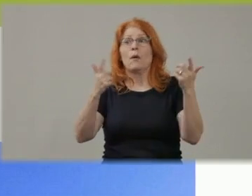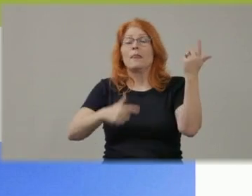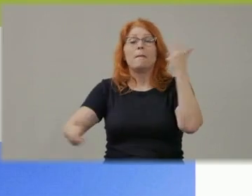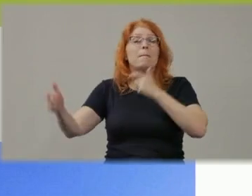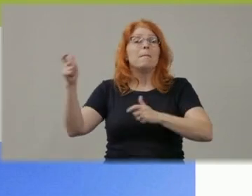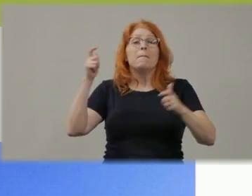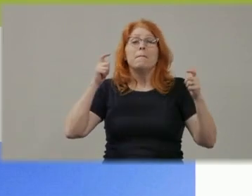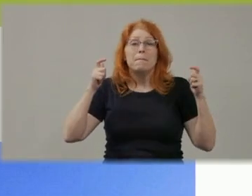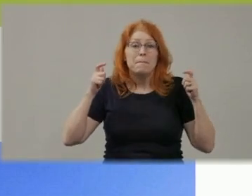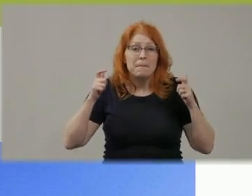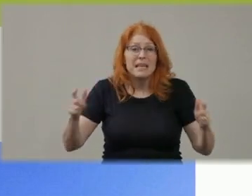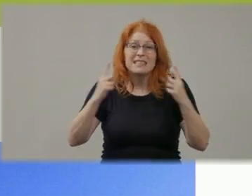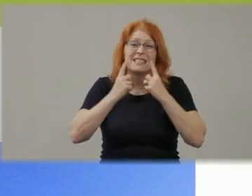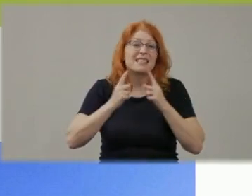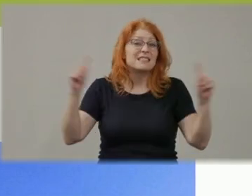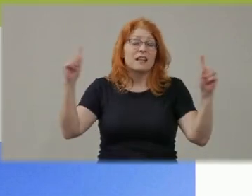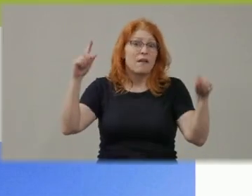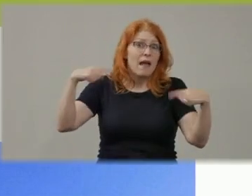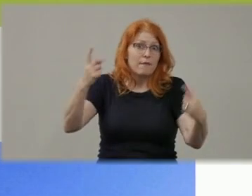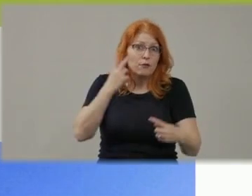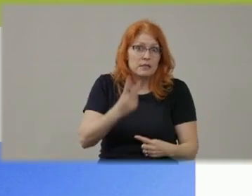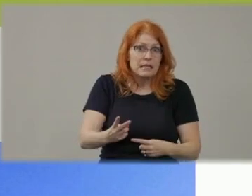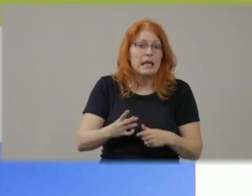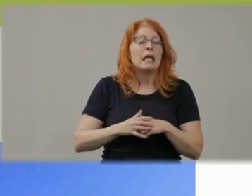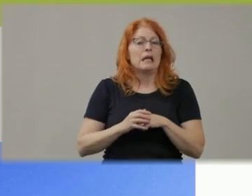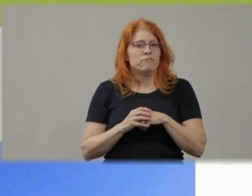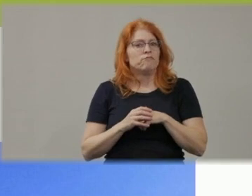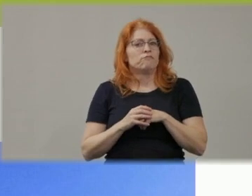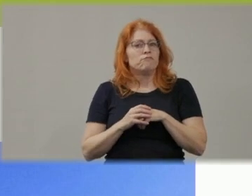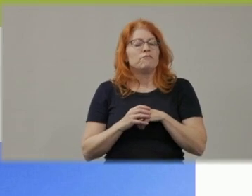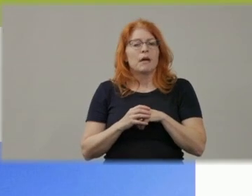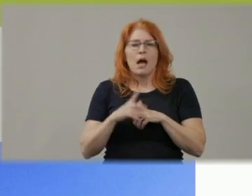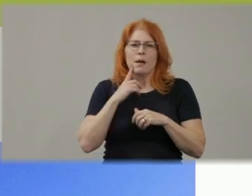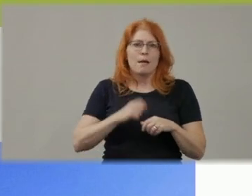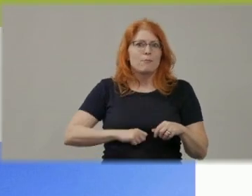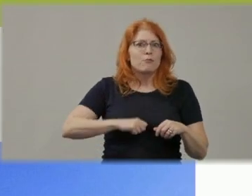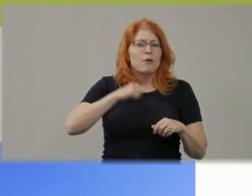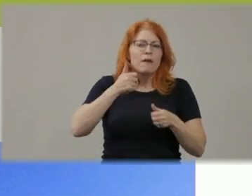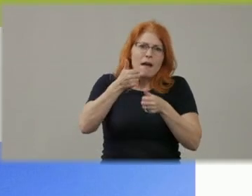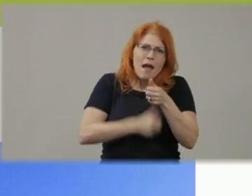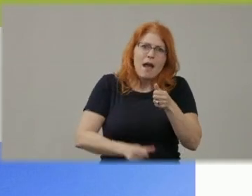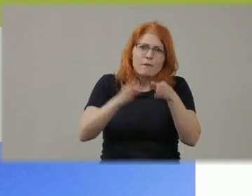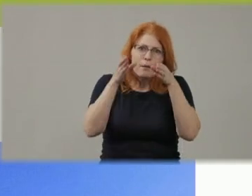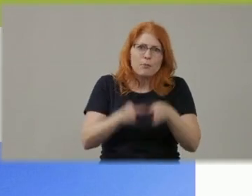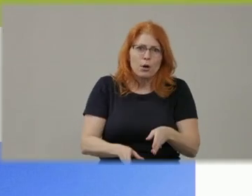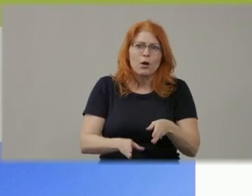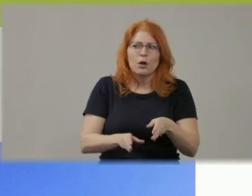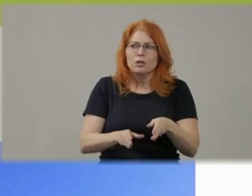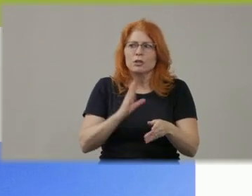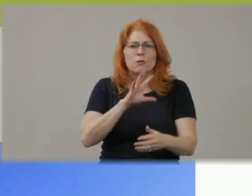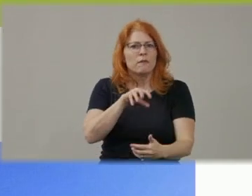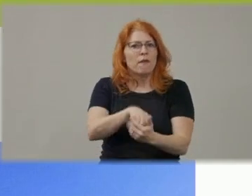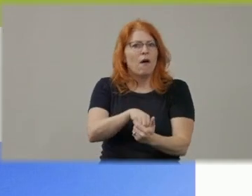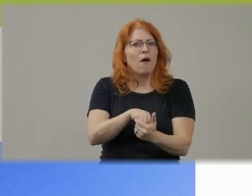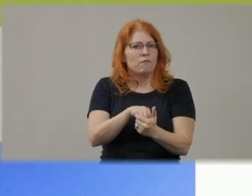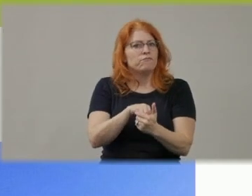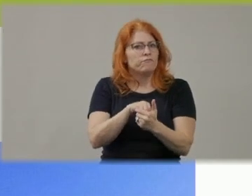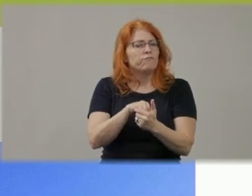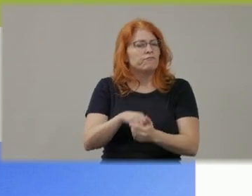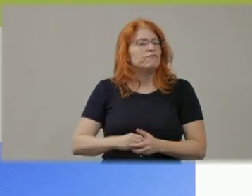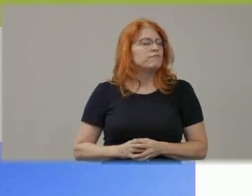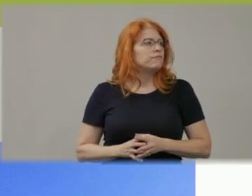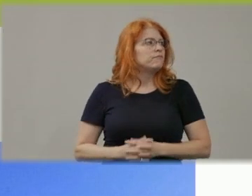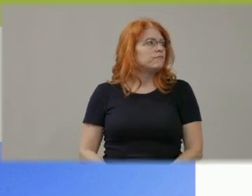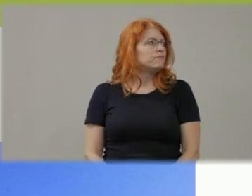ever seen this past year with the Super Bowl. And I'm proud of every single person that had a big part of that.